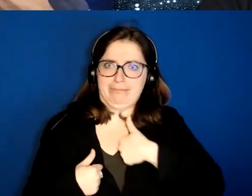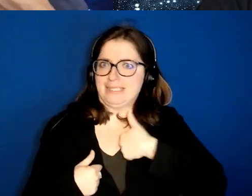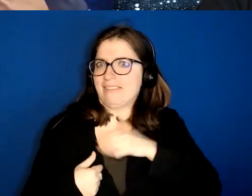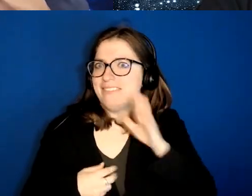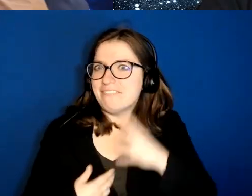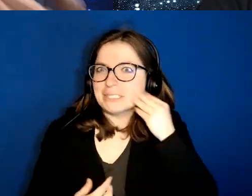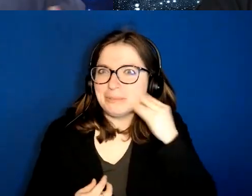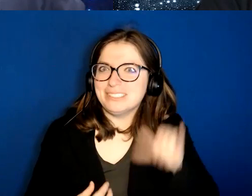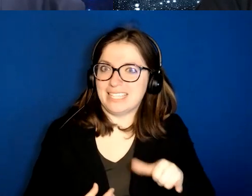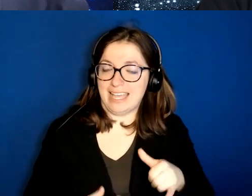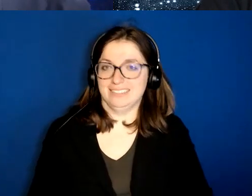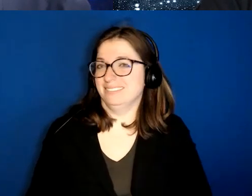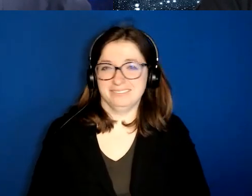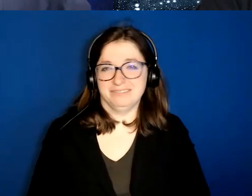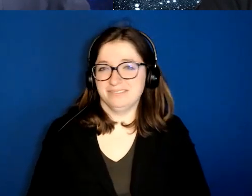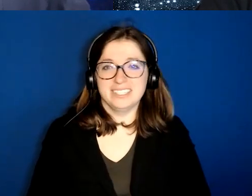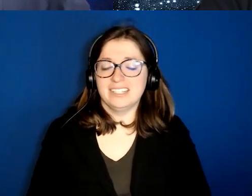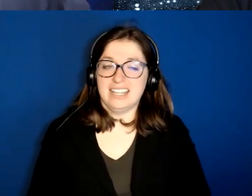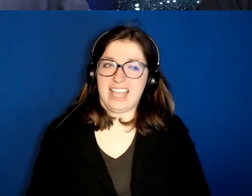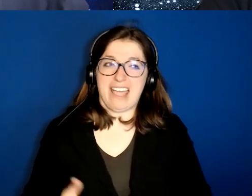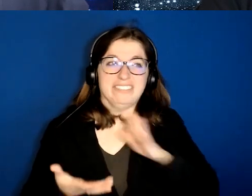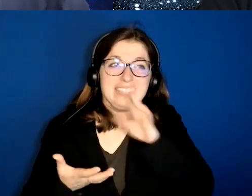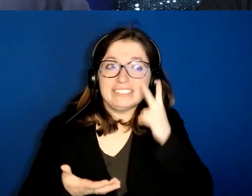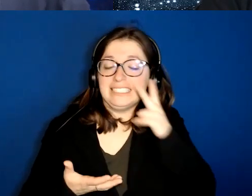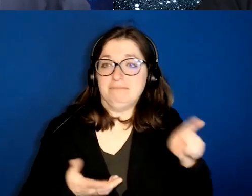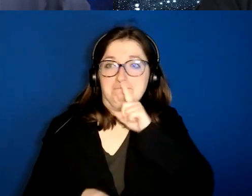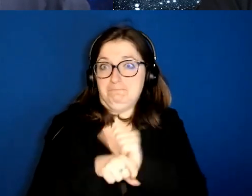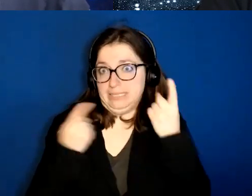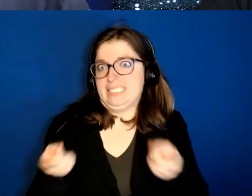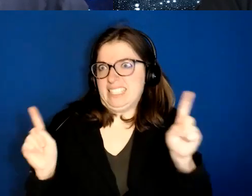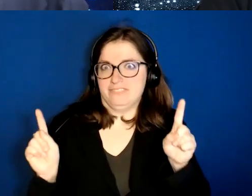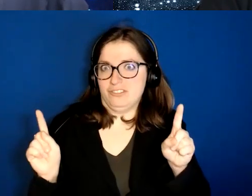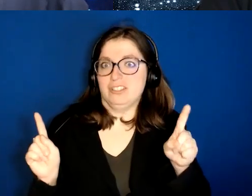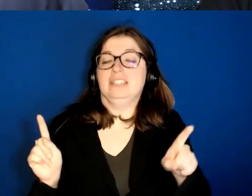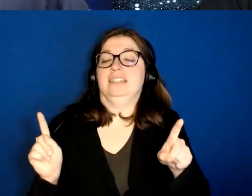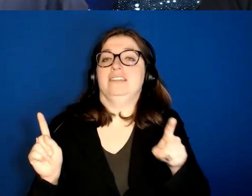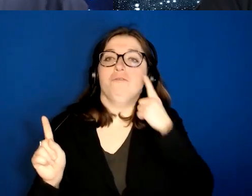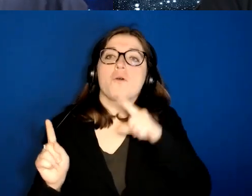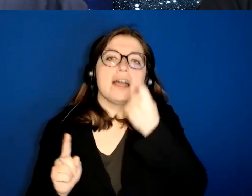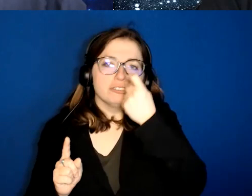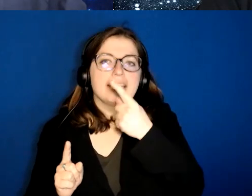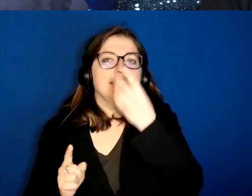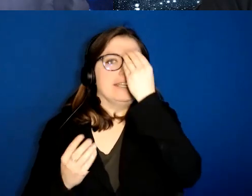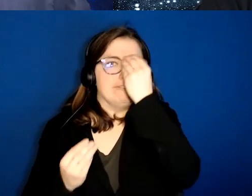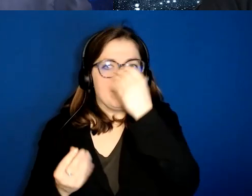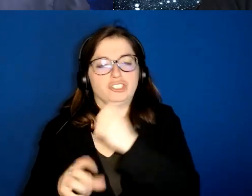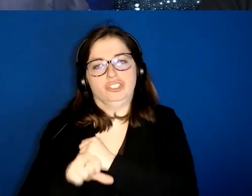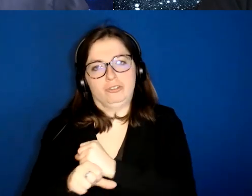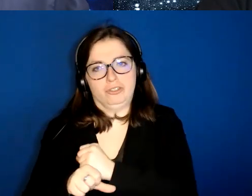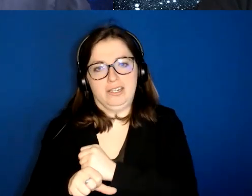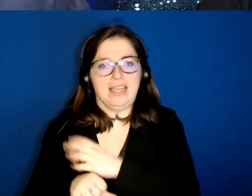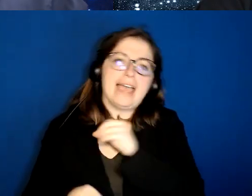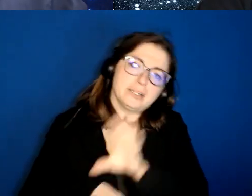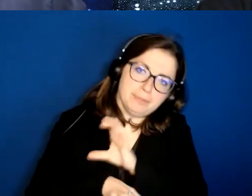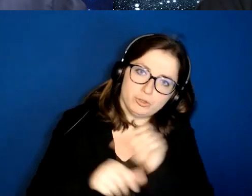as a successful path to understanding computer science or information security. So I think that there are